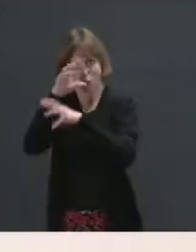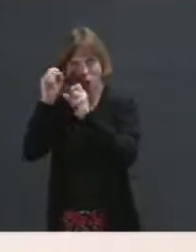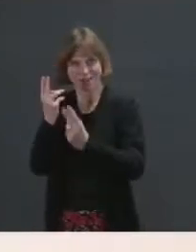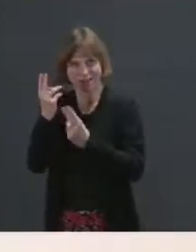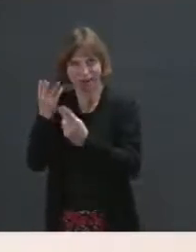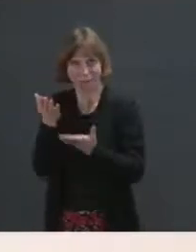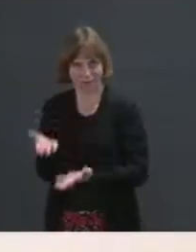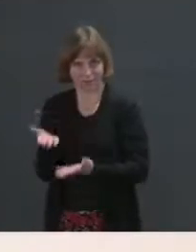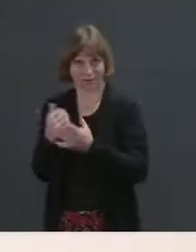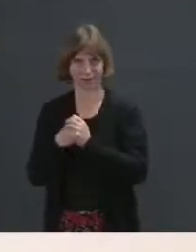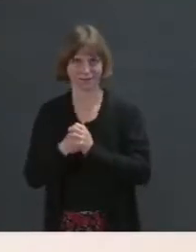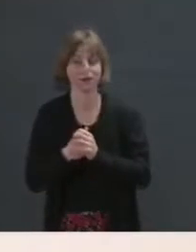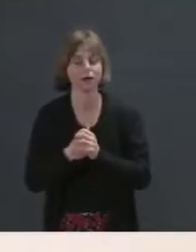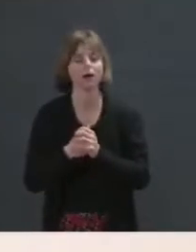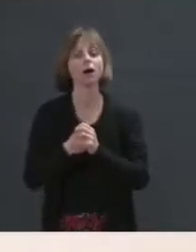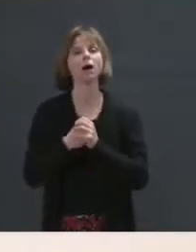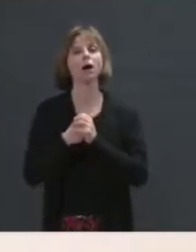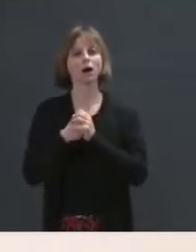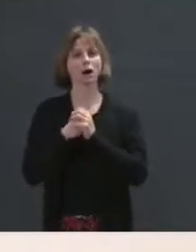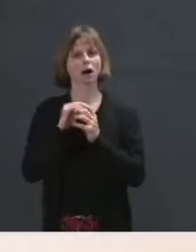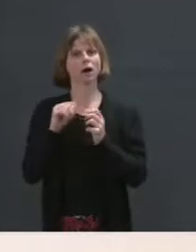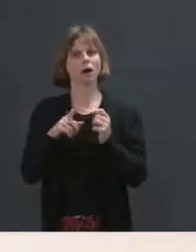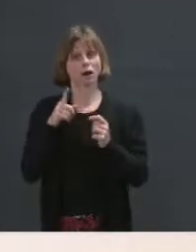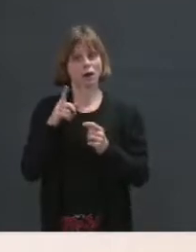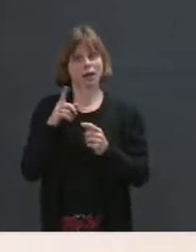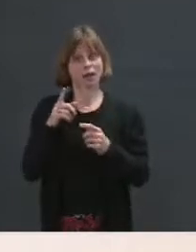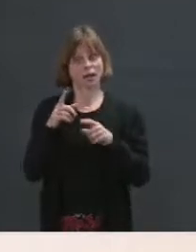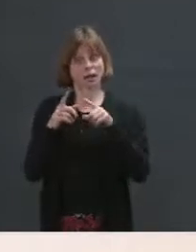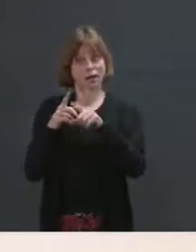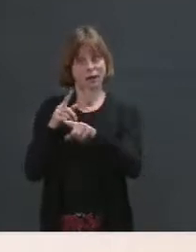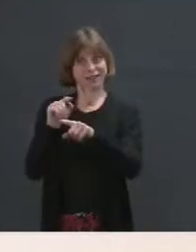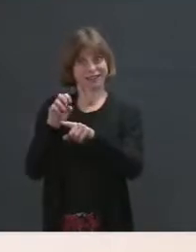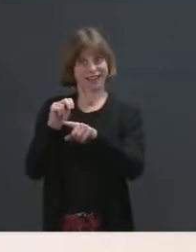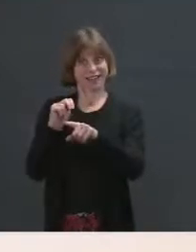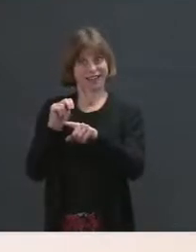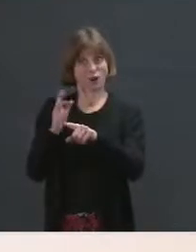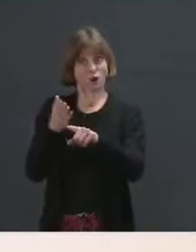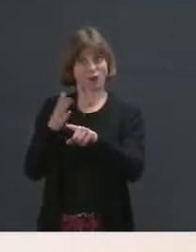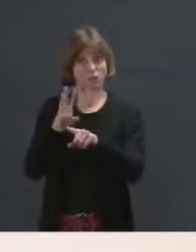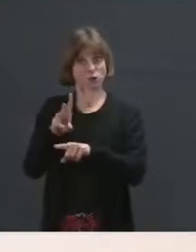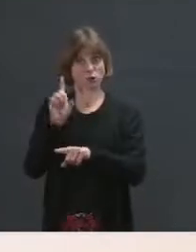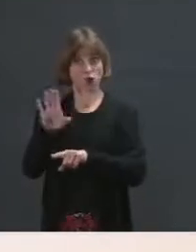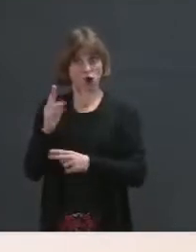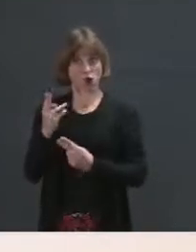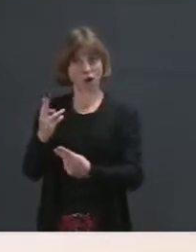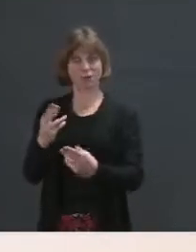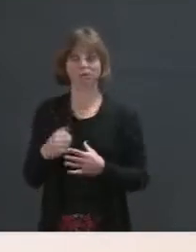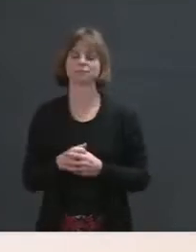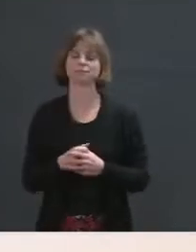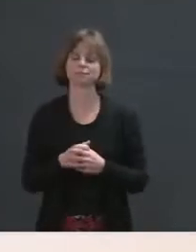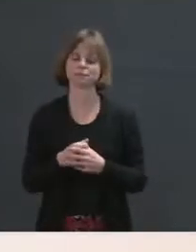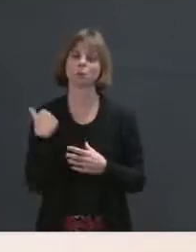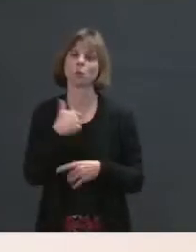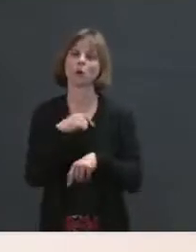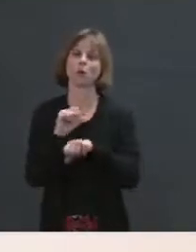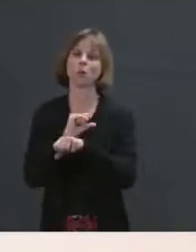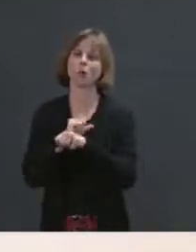one more follow-up on that. Has she offered to withdraw her nomination yet? We are working in close touch with